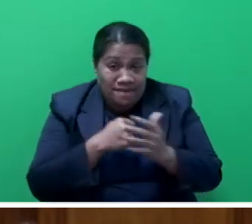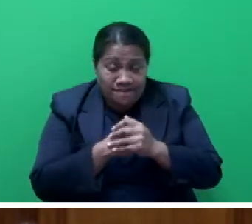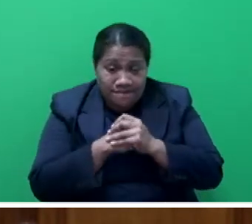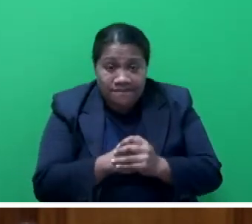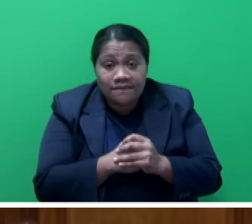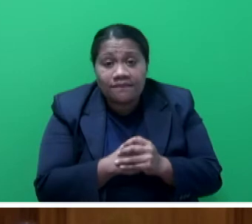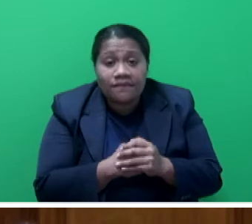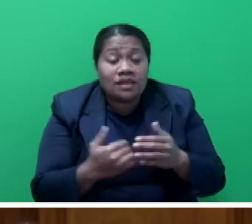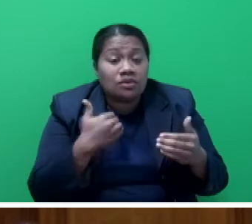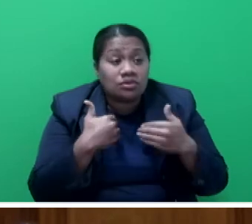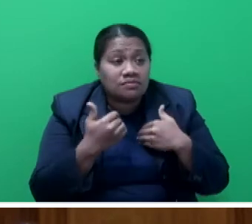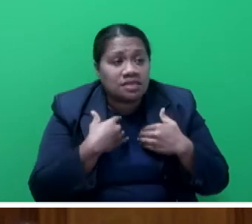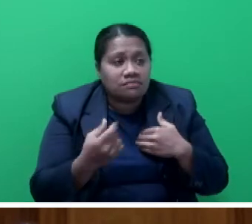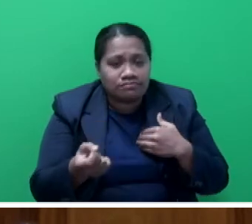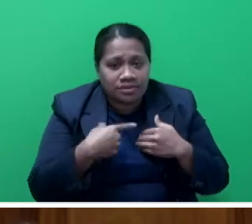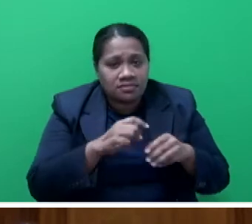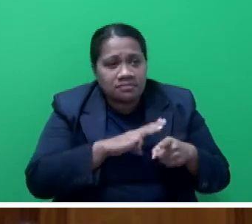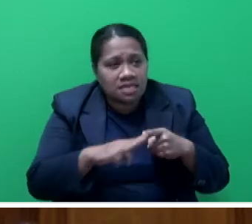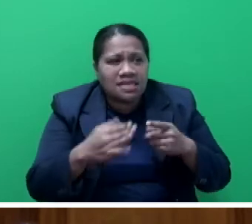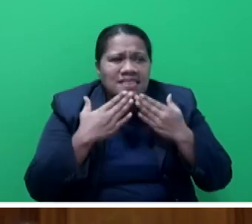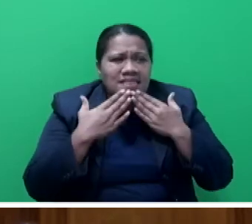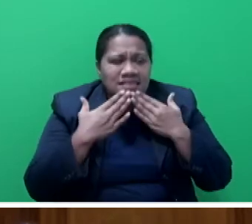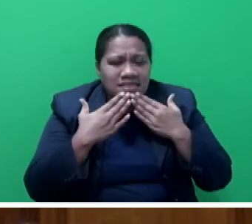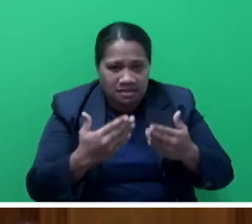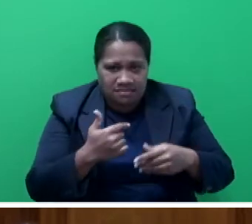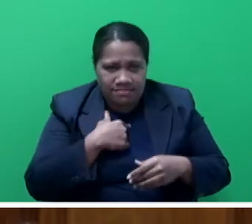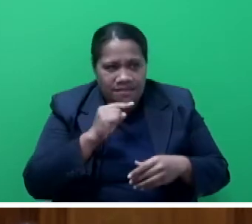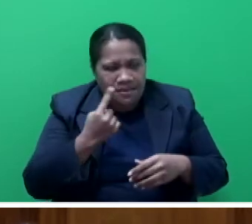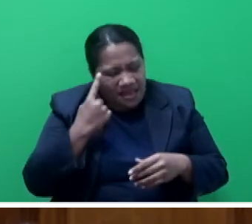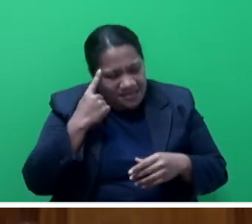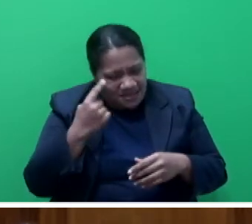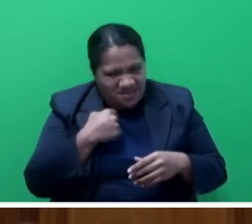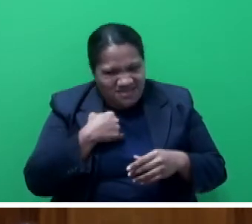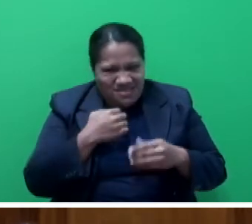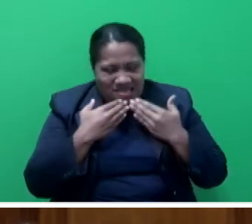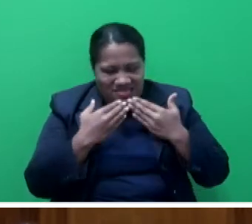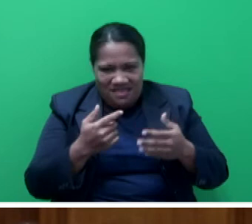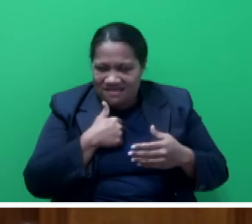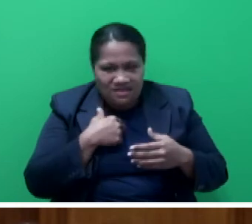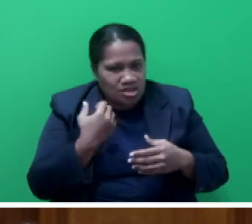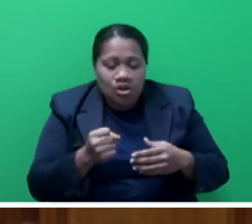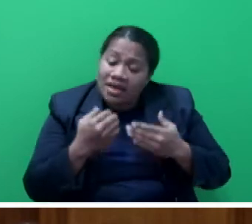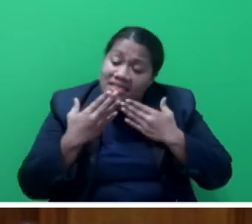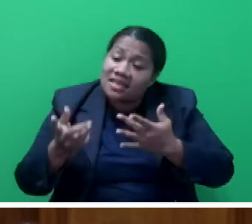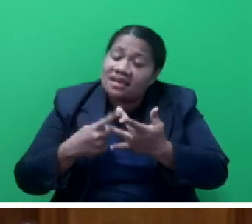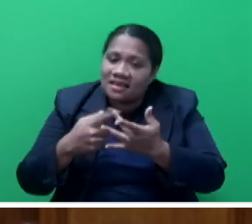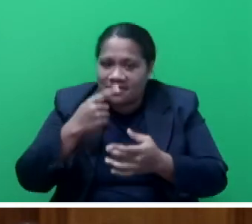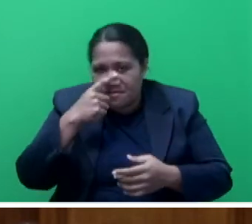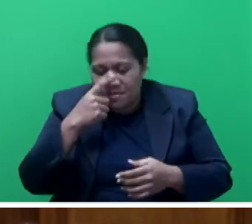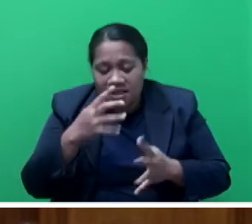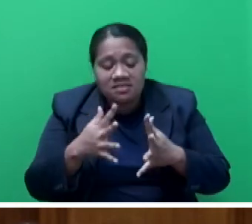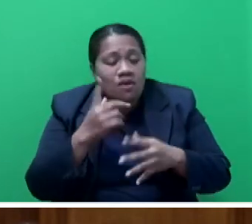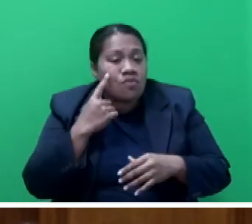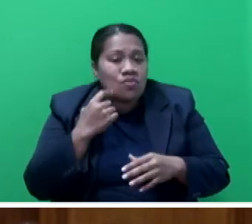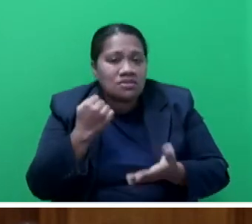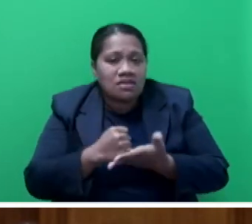at USP sent a message thanking me, but I think I'm not actually to be thanked. The people to thank are the people at Water Authority of Fiji, the